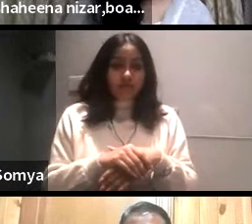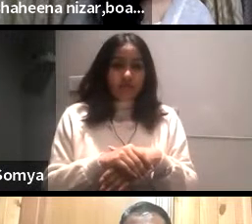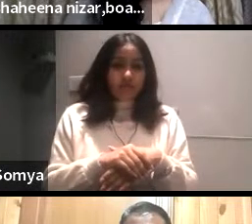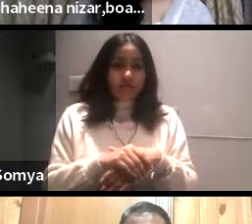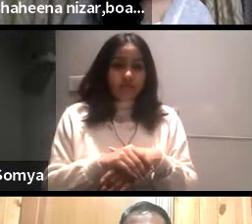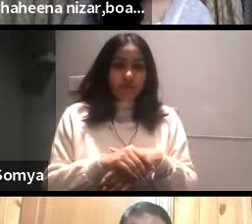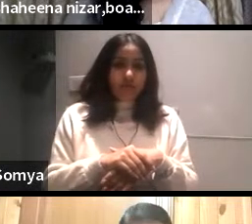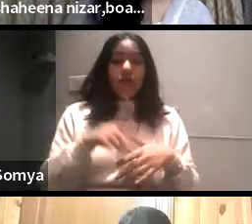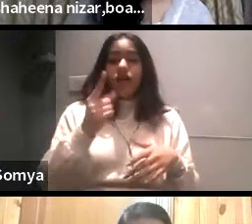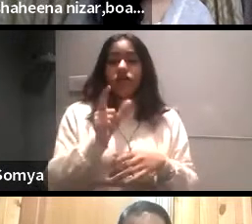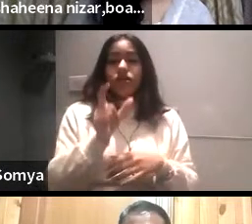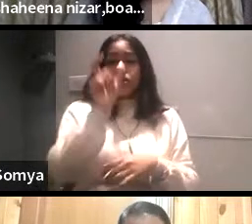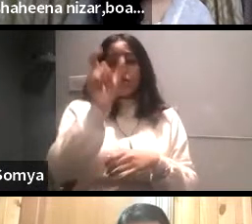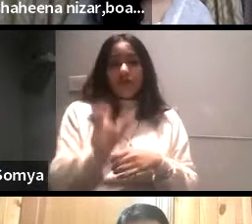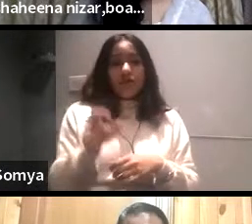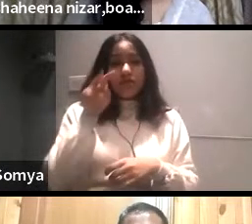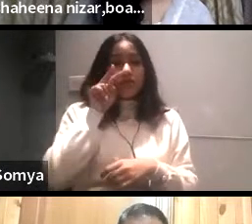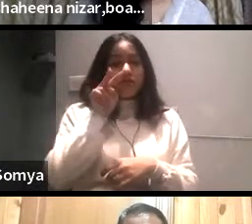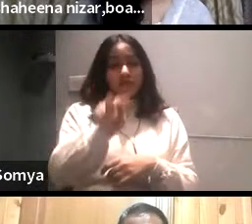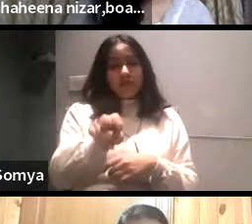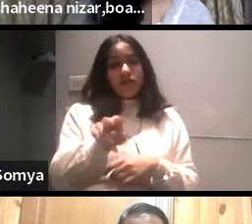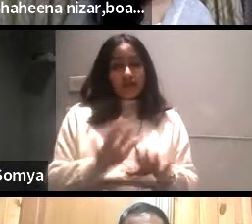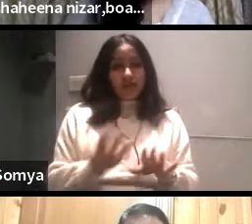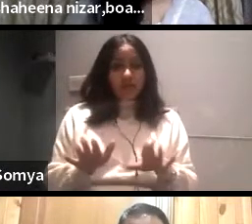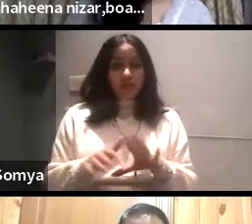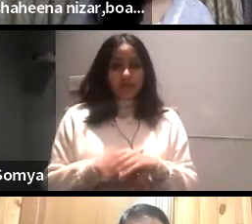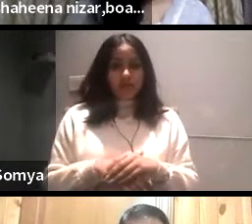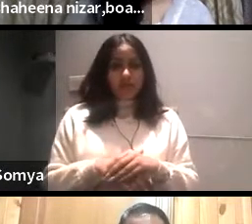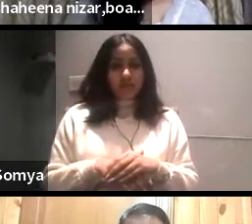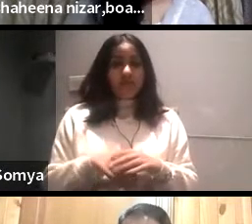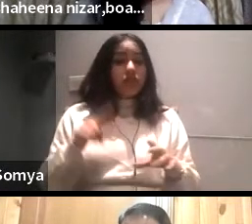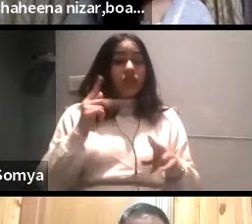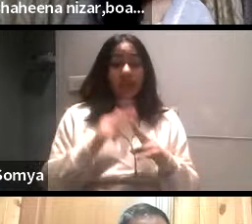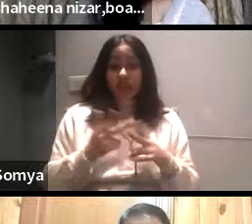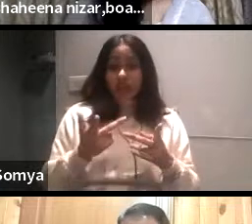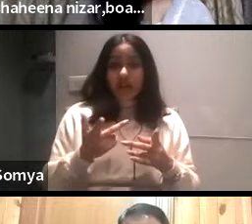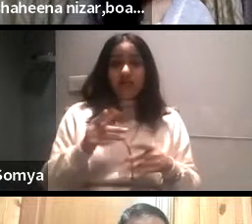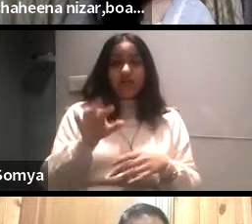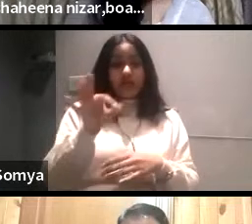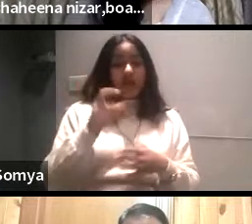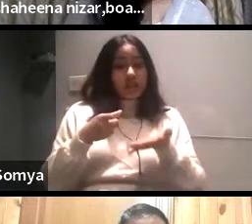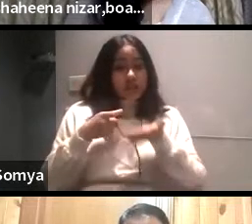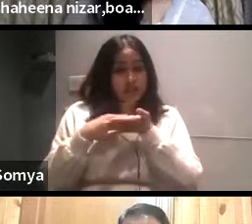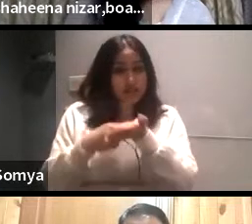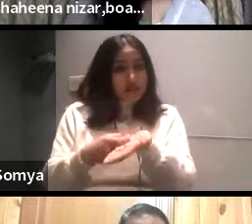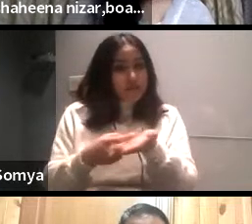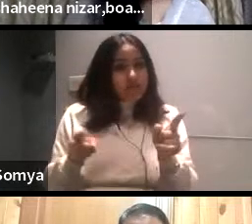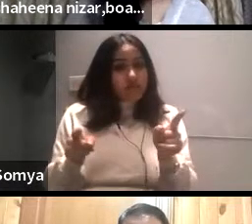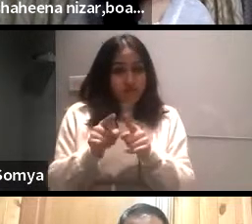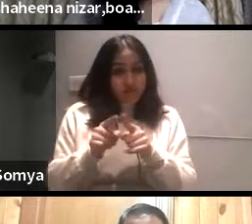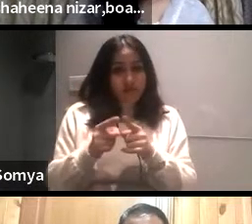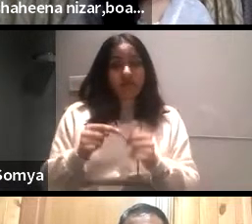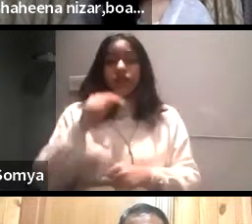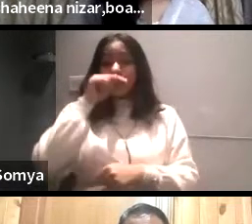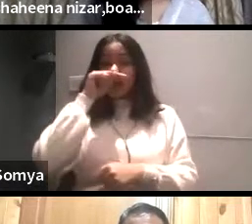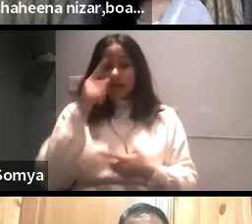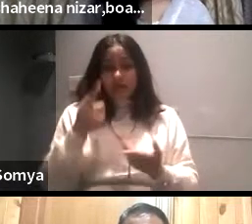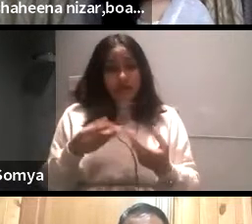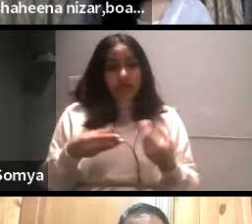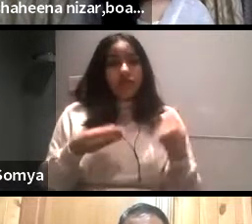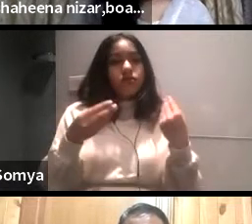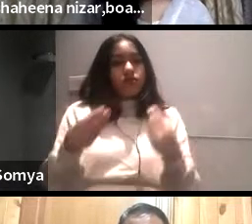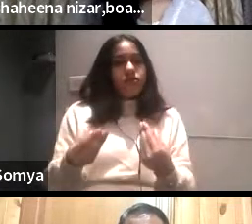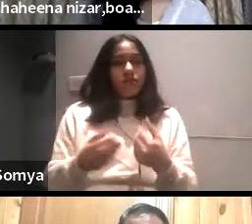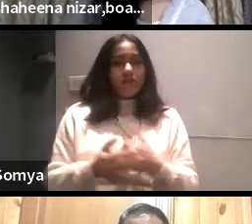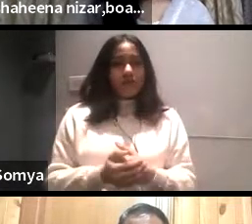look at the person, don't look at their disability. Treat the person with respect and dignity, and that's